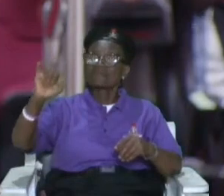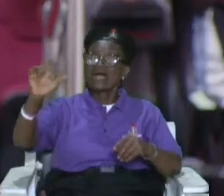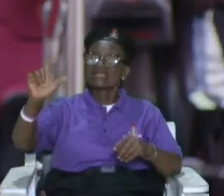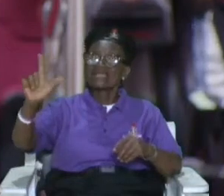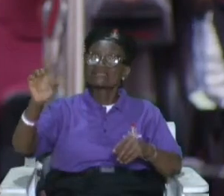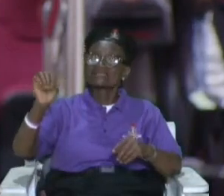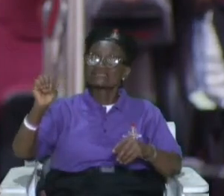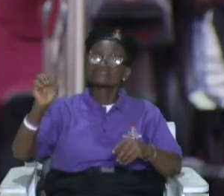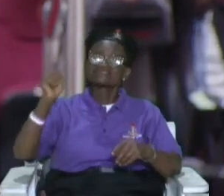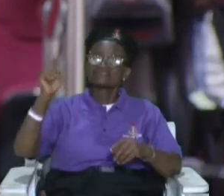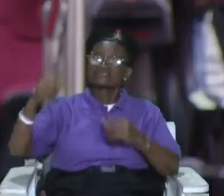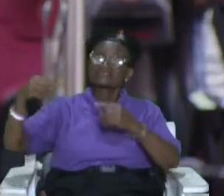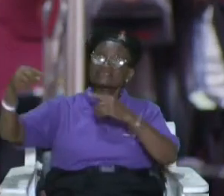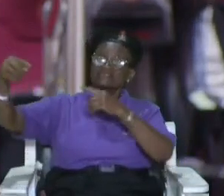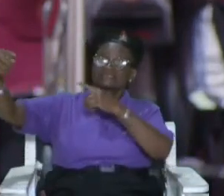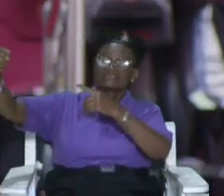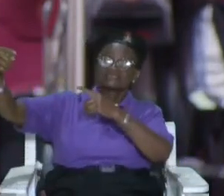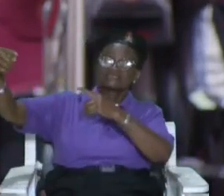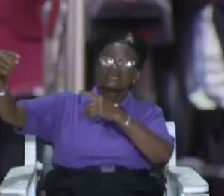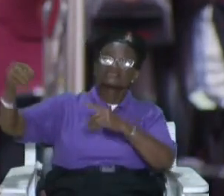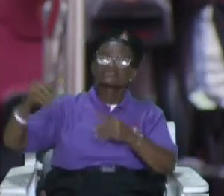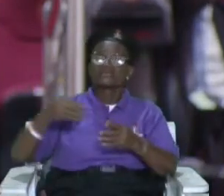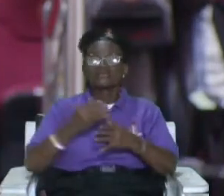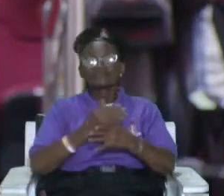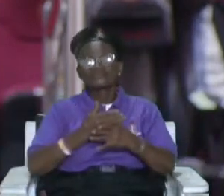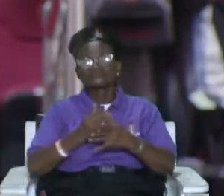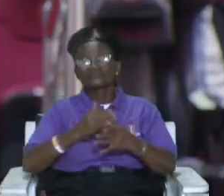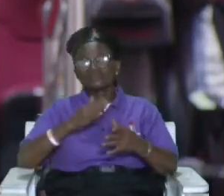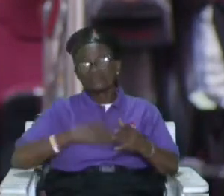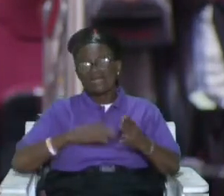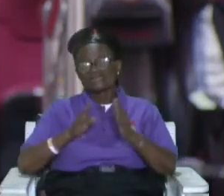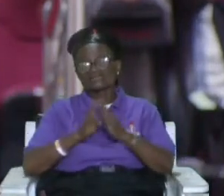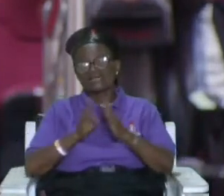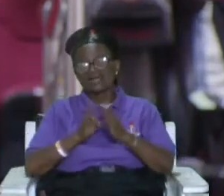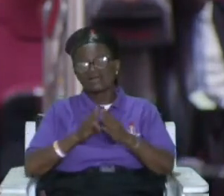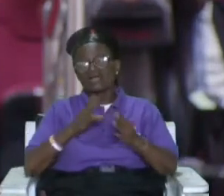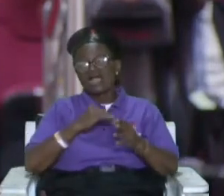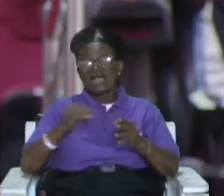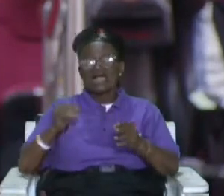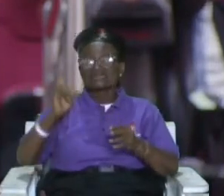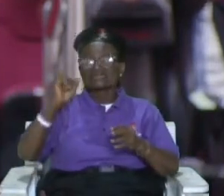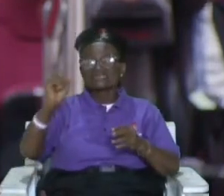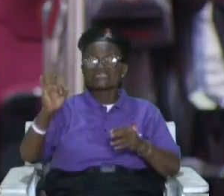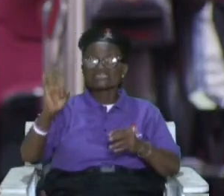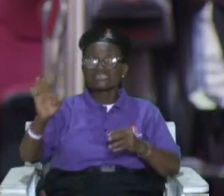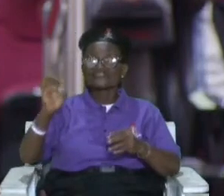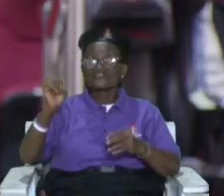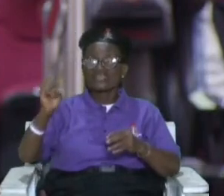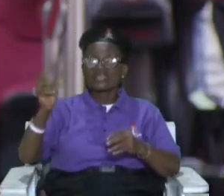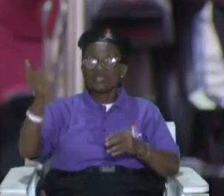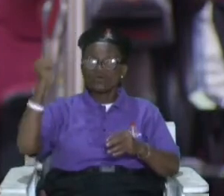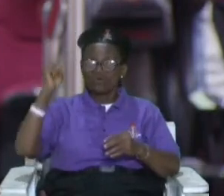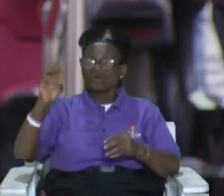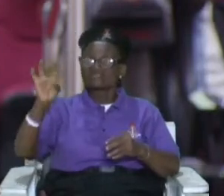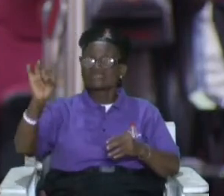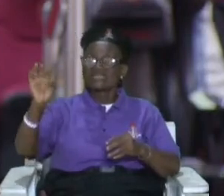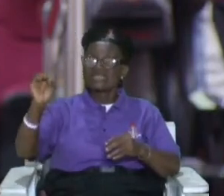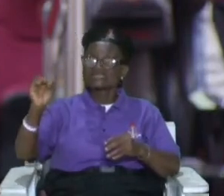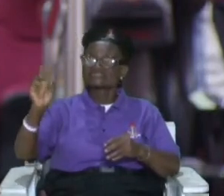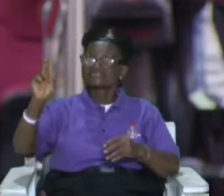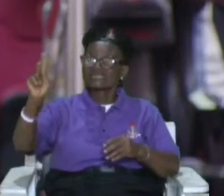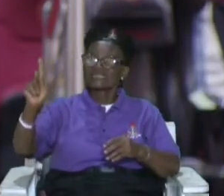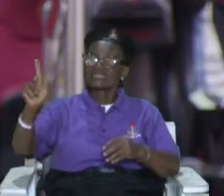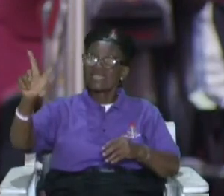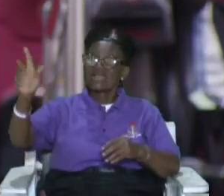The distance between my town and Ife was 8 kilometers. But there was